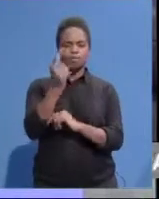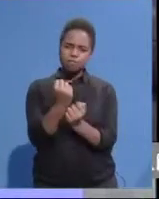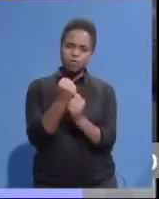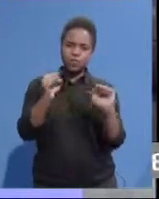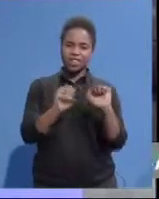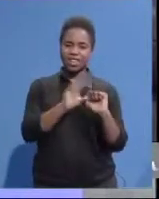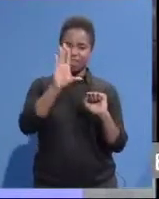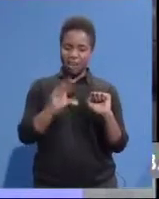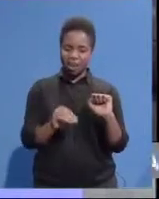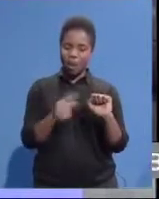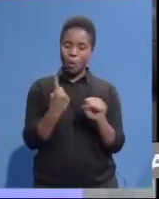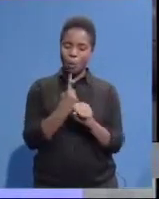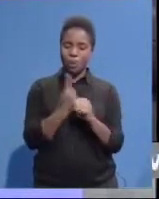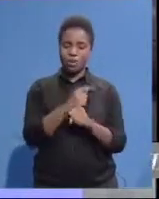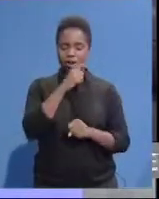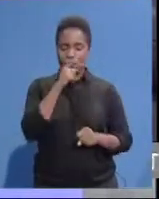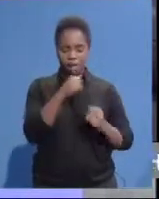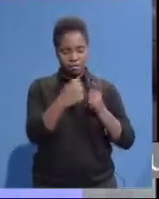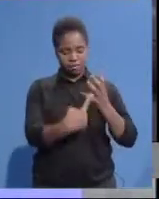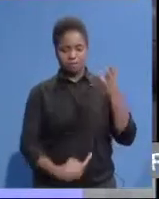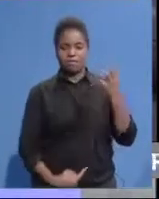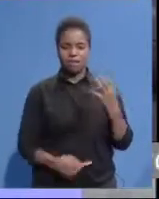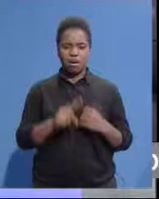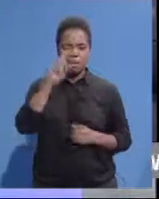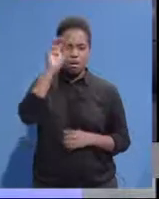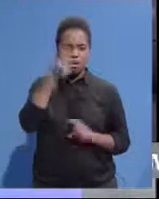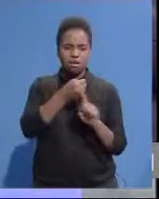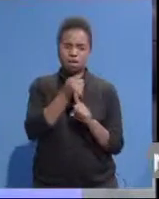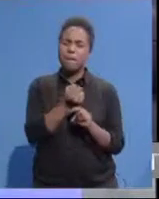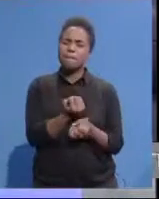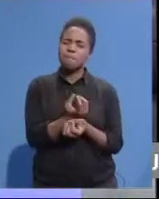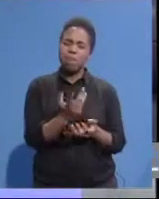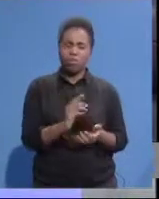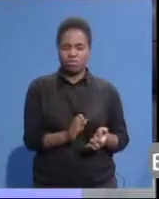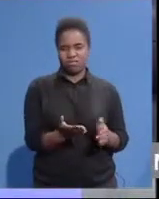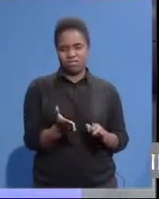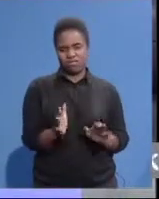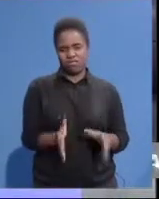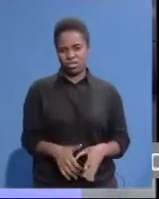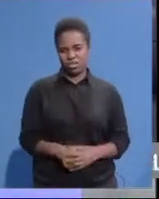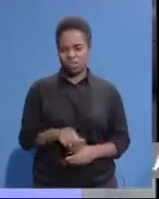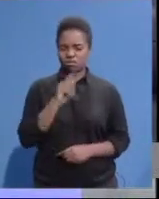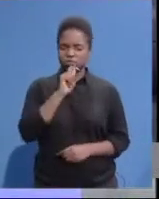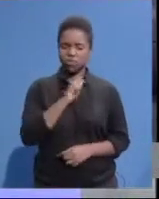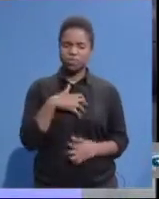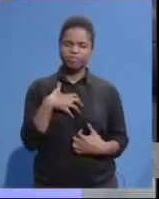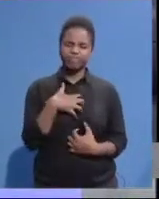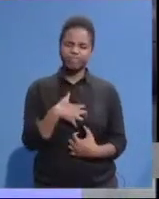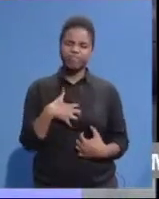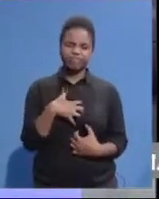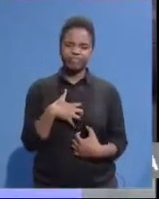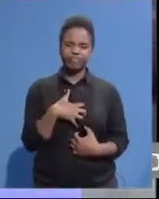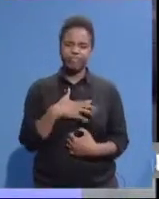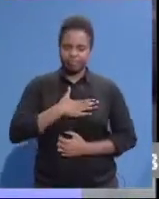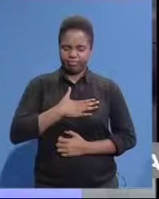of Nelson Mandela was able to do. Many of them are no more, and it was an emotional period indeed to me